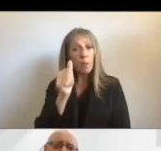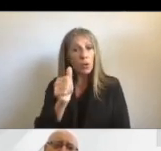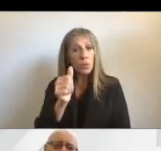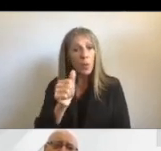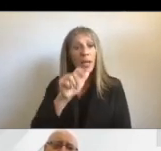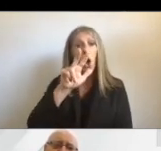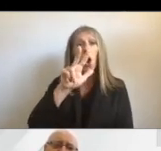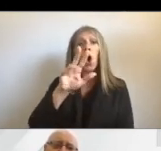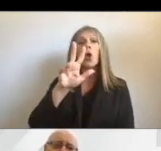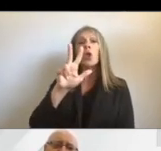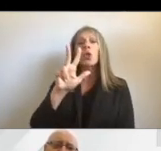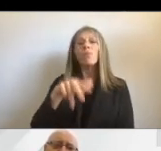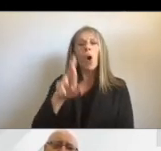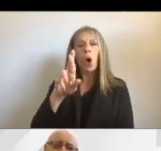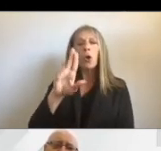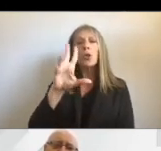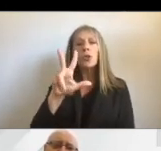3.5 feet per second.